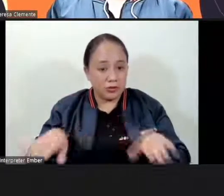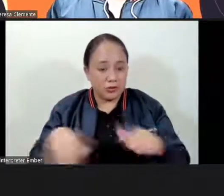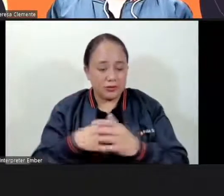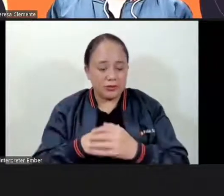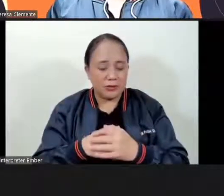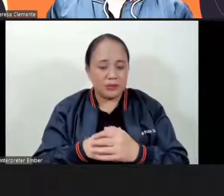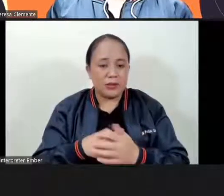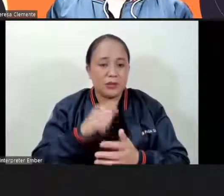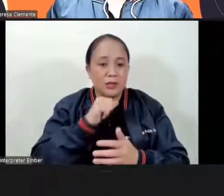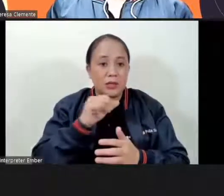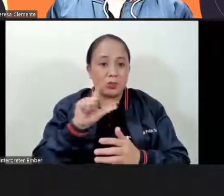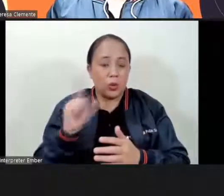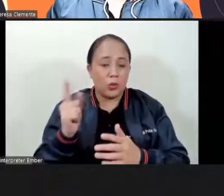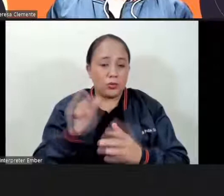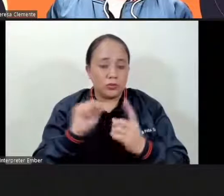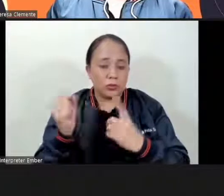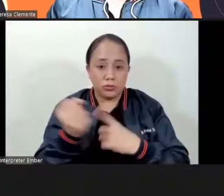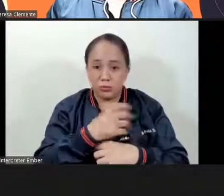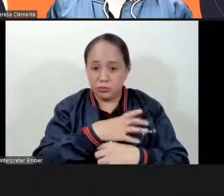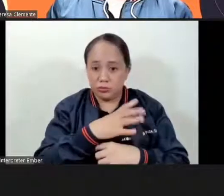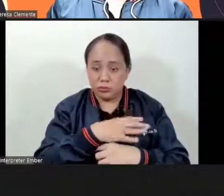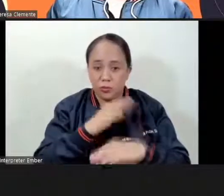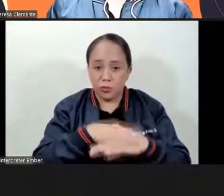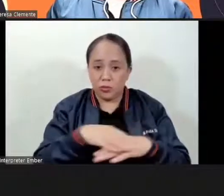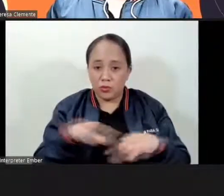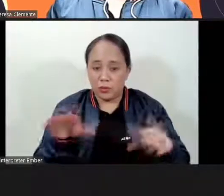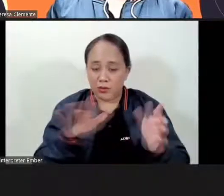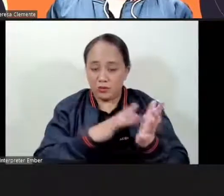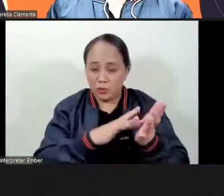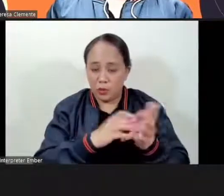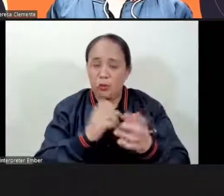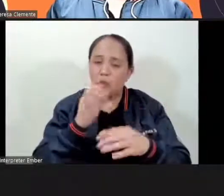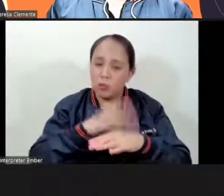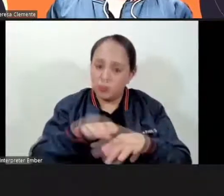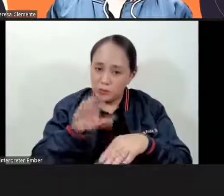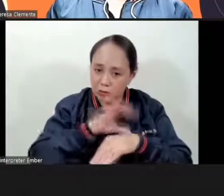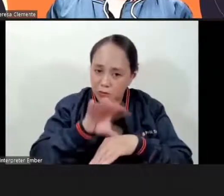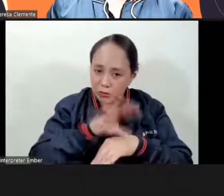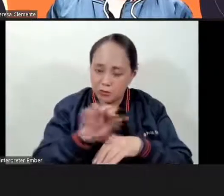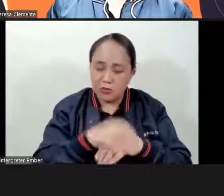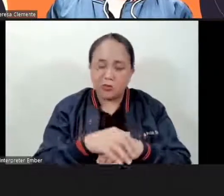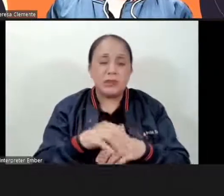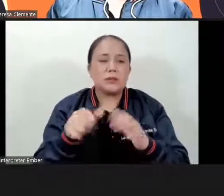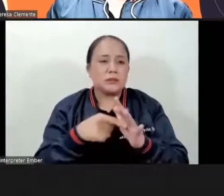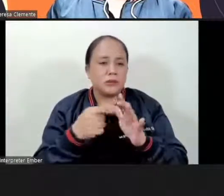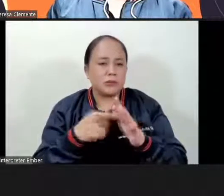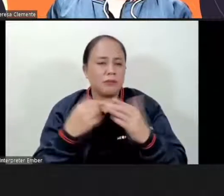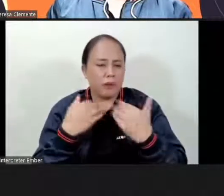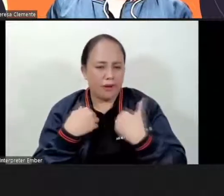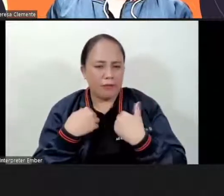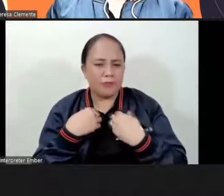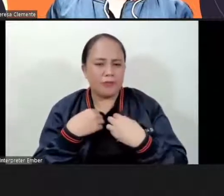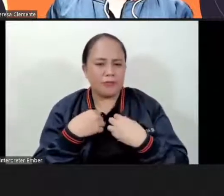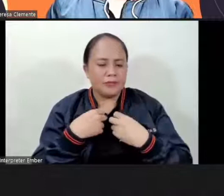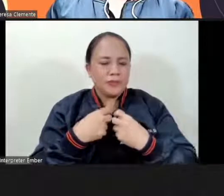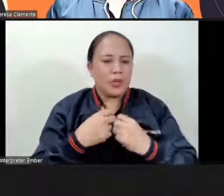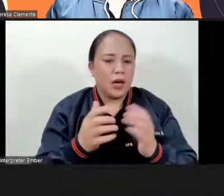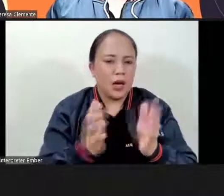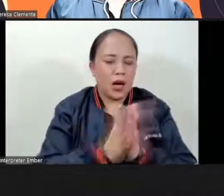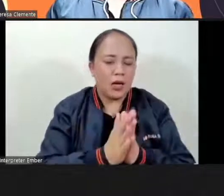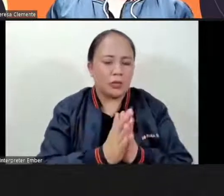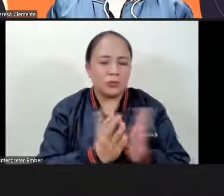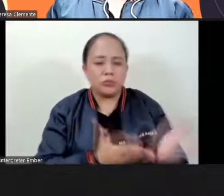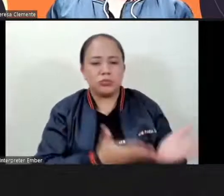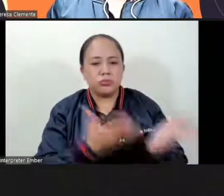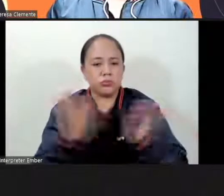all cases is okay for telemedicine or teleconsultation. There will be times that this patient will be asked to be brought